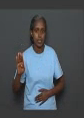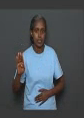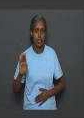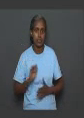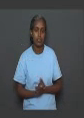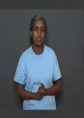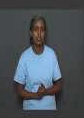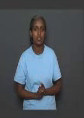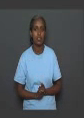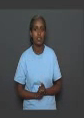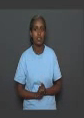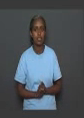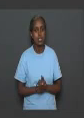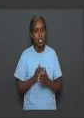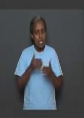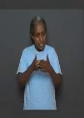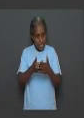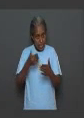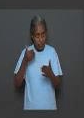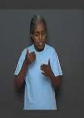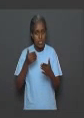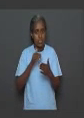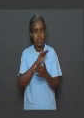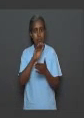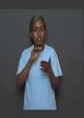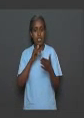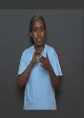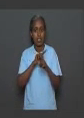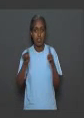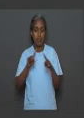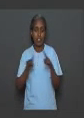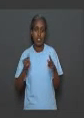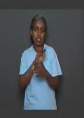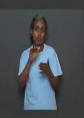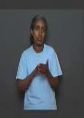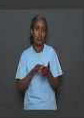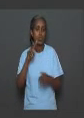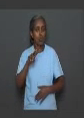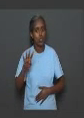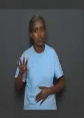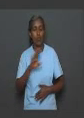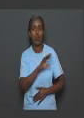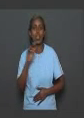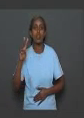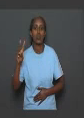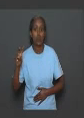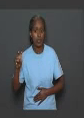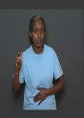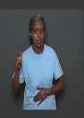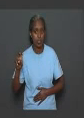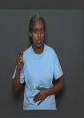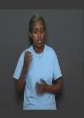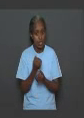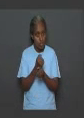is the difference between 24 and 20, and